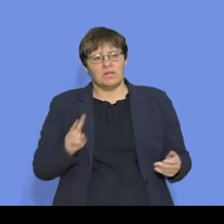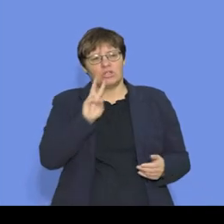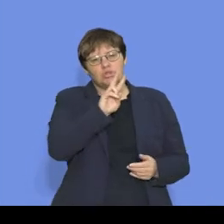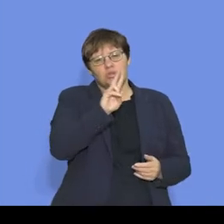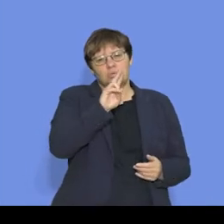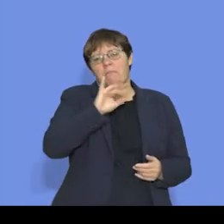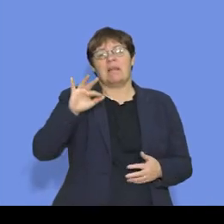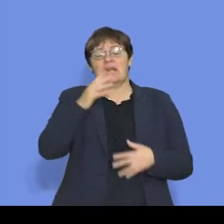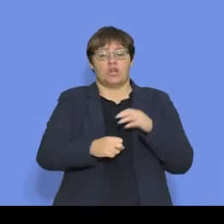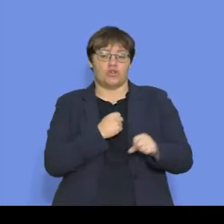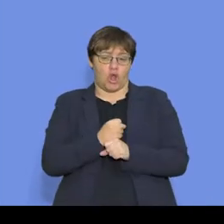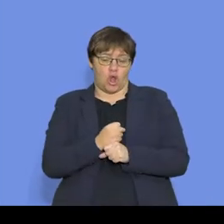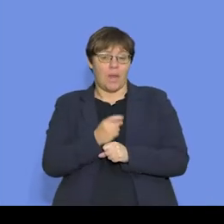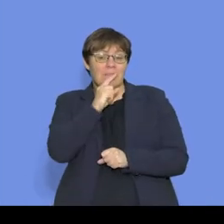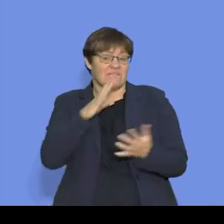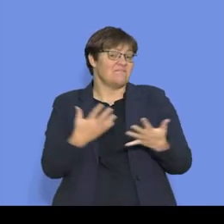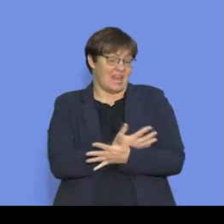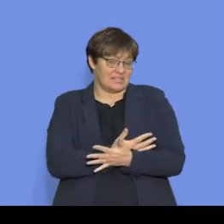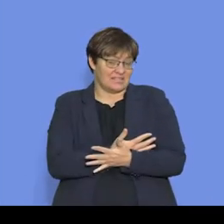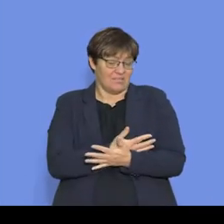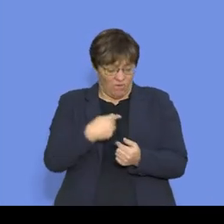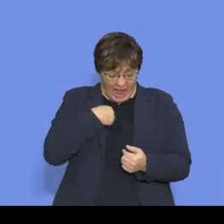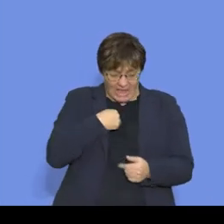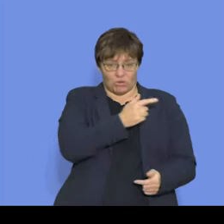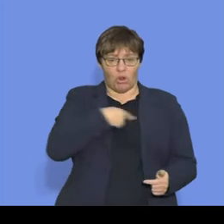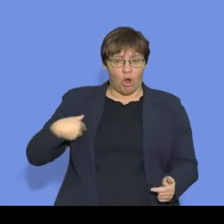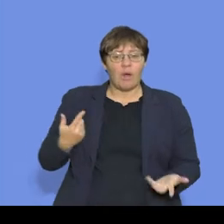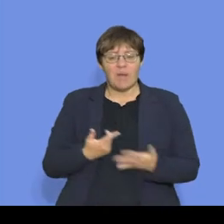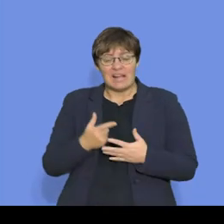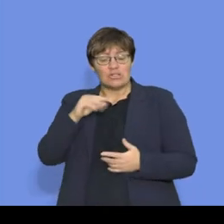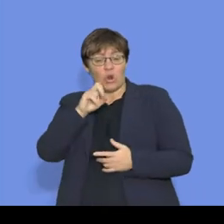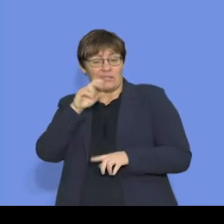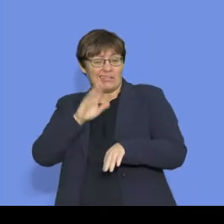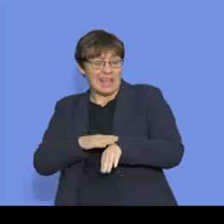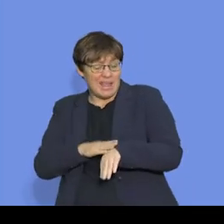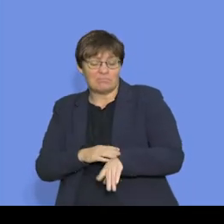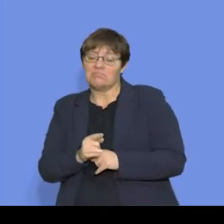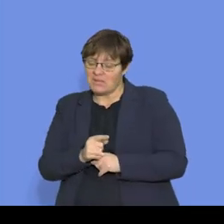takes about 2 million years. That's fast in geological time.